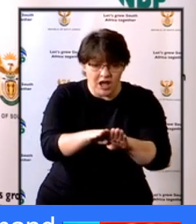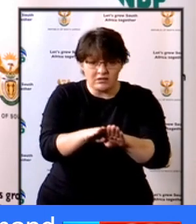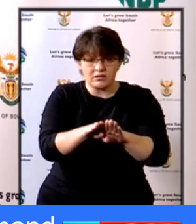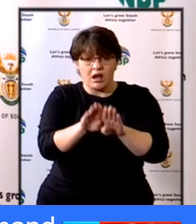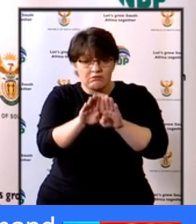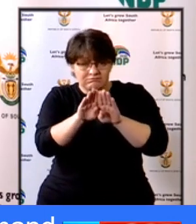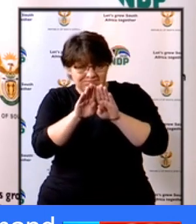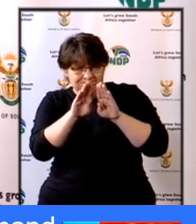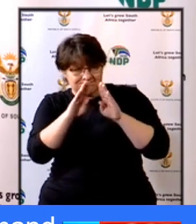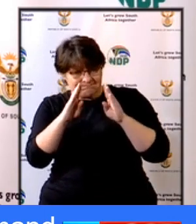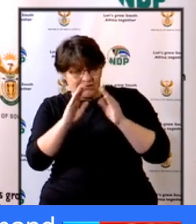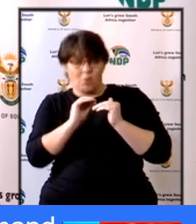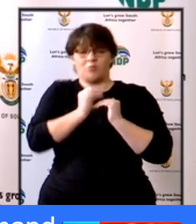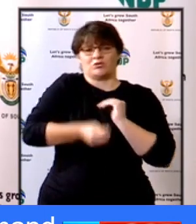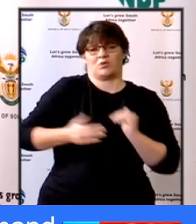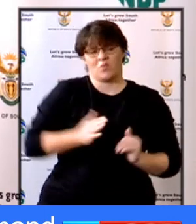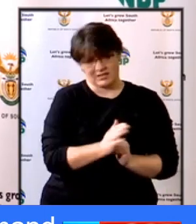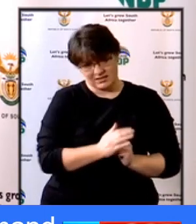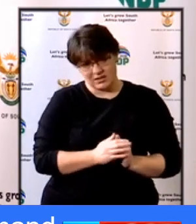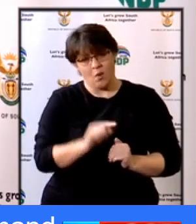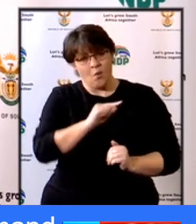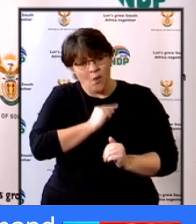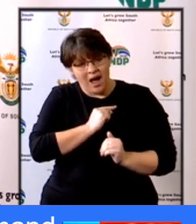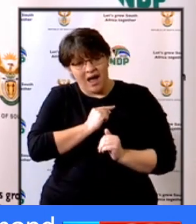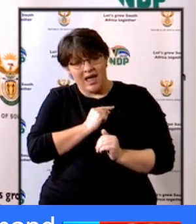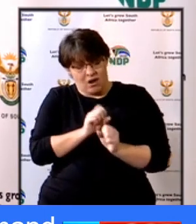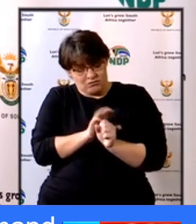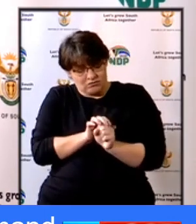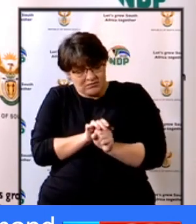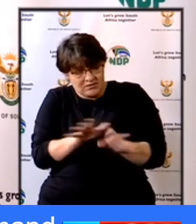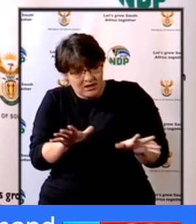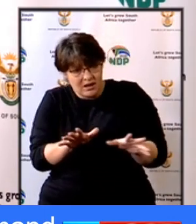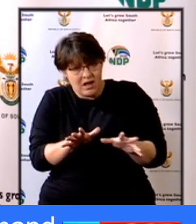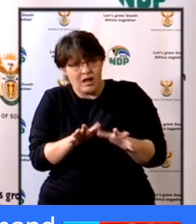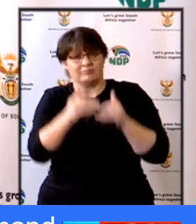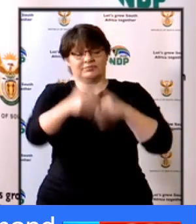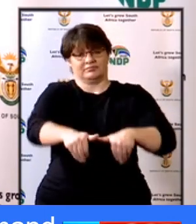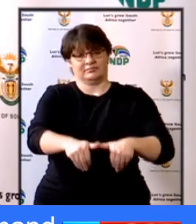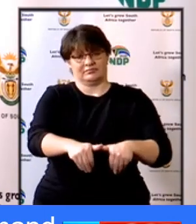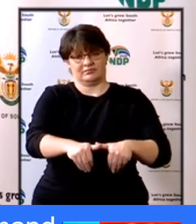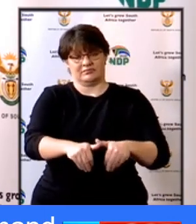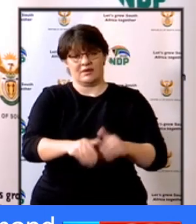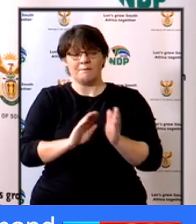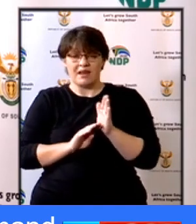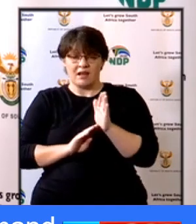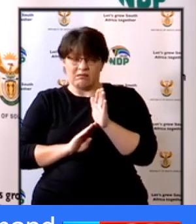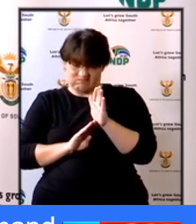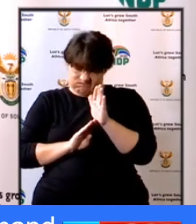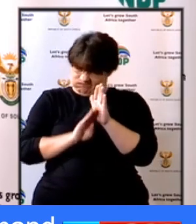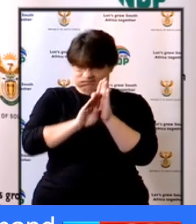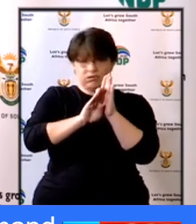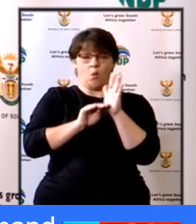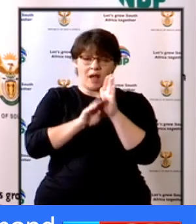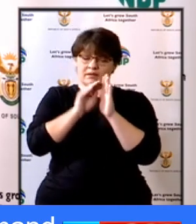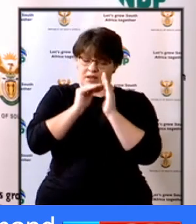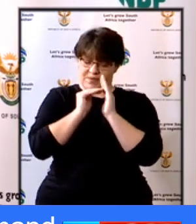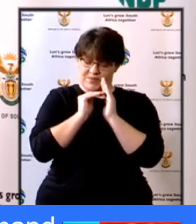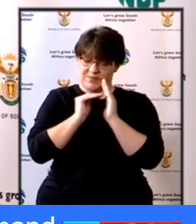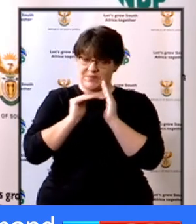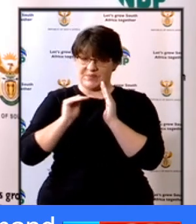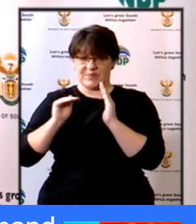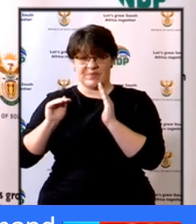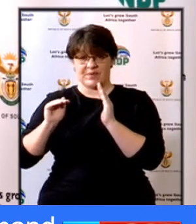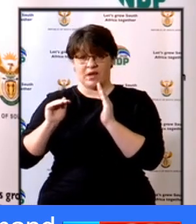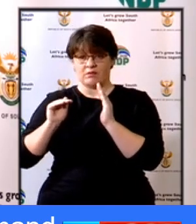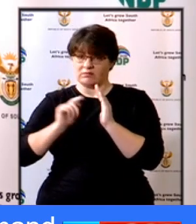been able to limit the spread and to smooth it out. So it's called flattening the curve. It's really ensuring that we don't